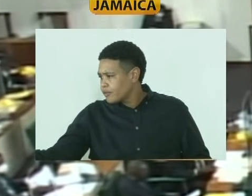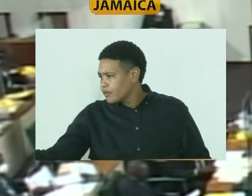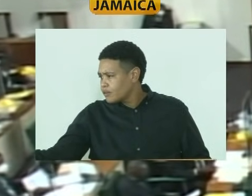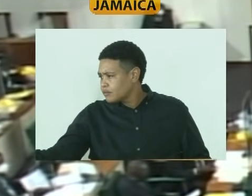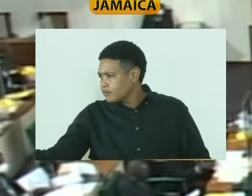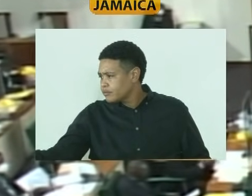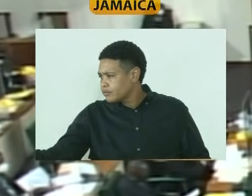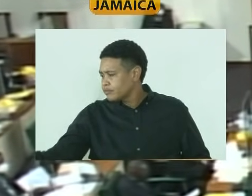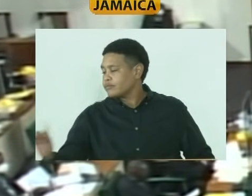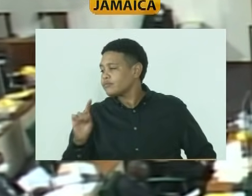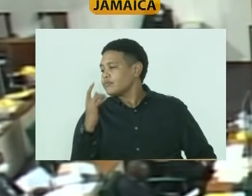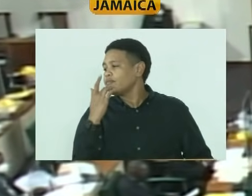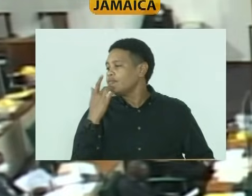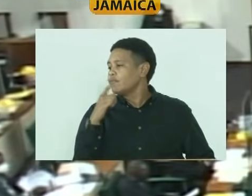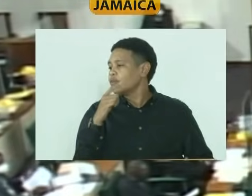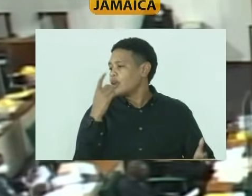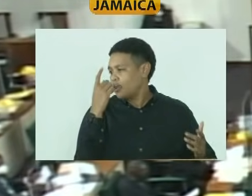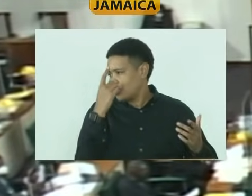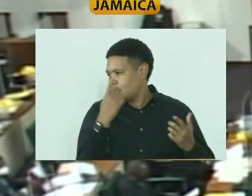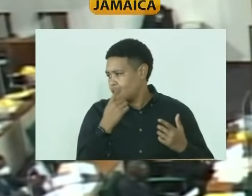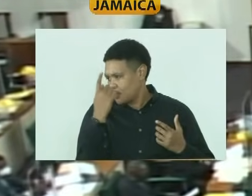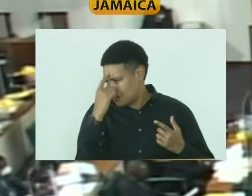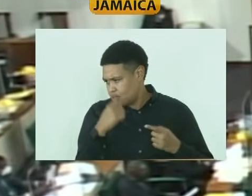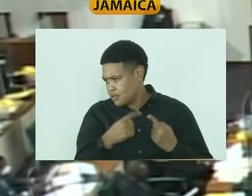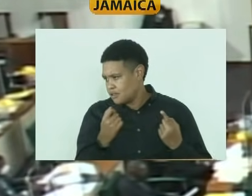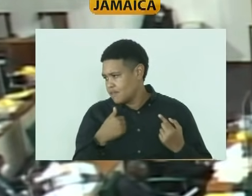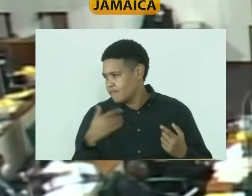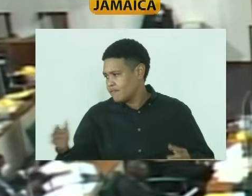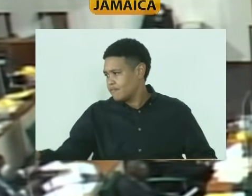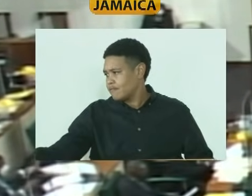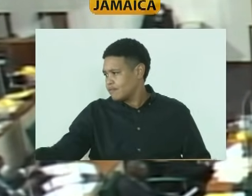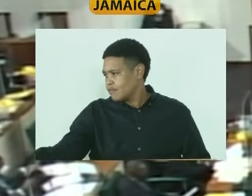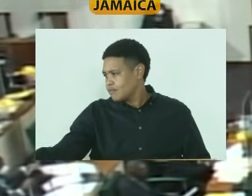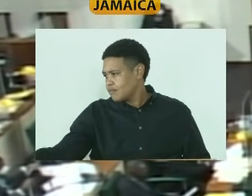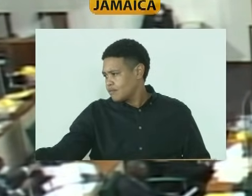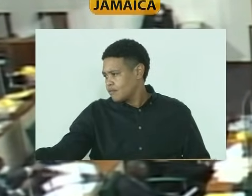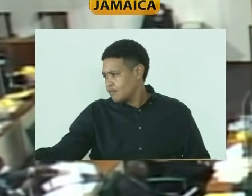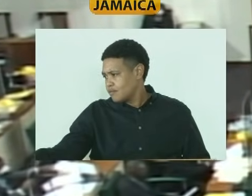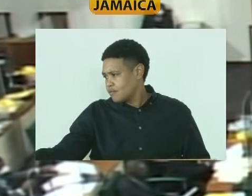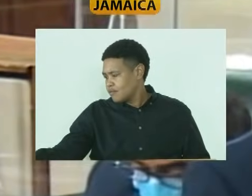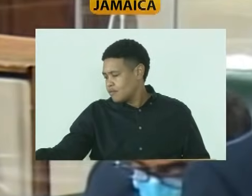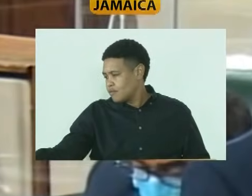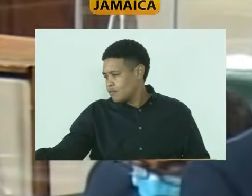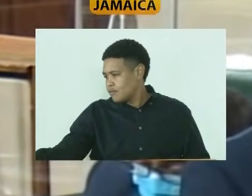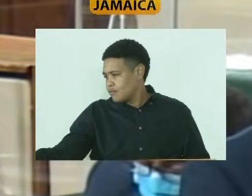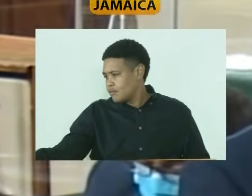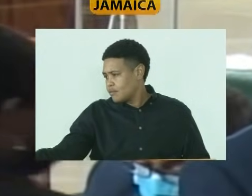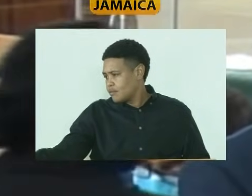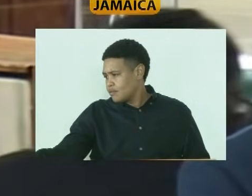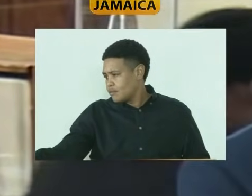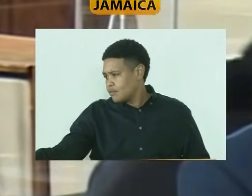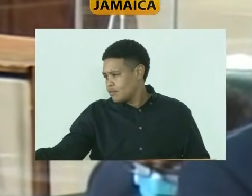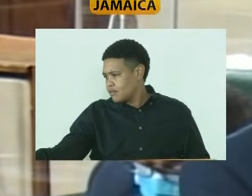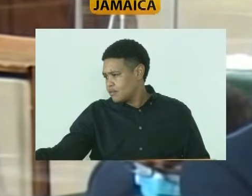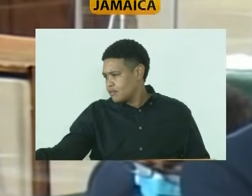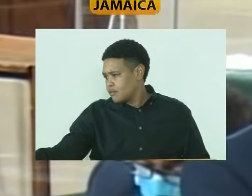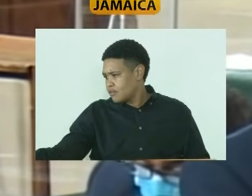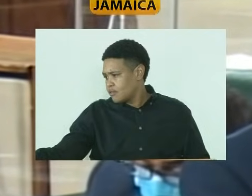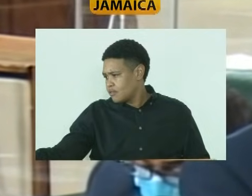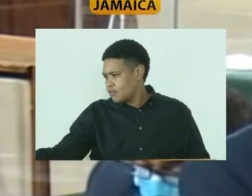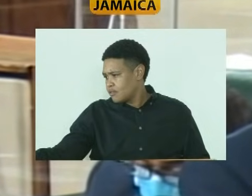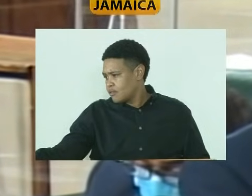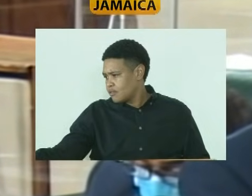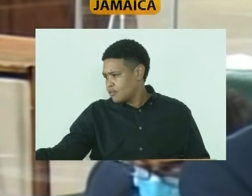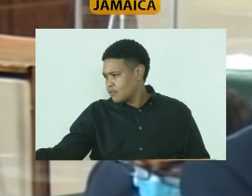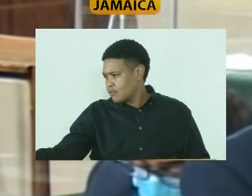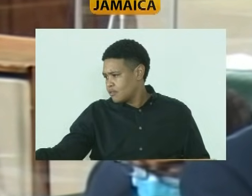Those against? The ayes have it. Madam Speaker, I just ask you to permit me to just say a few words just